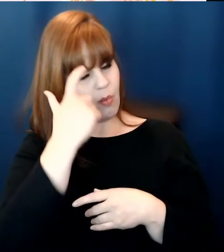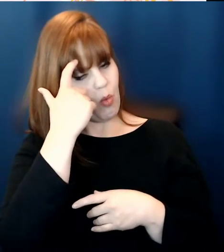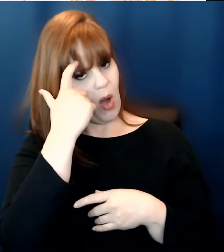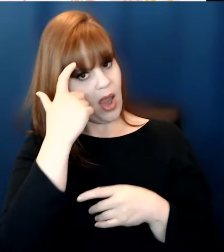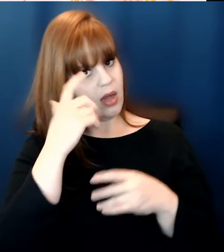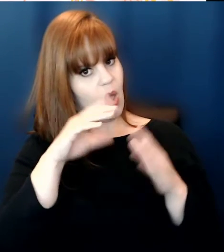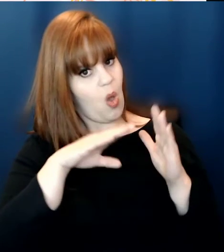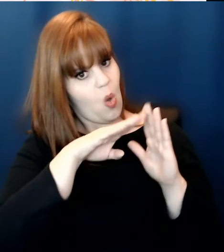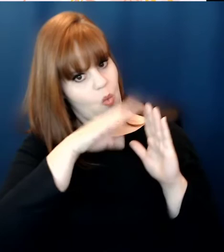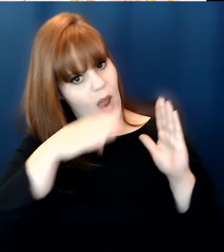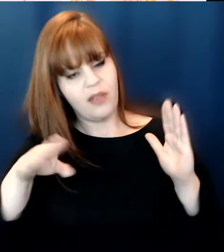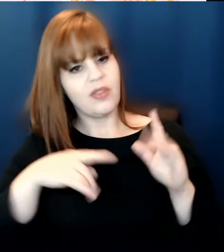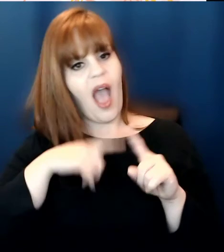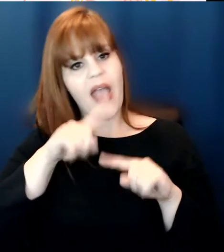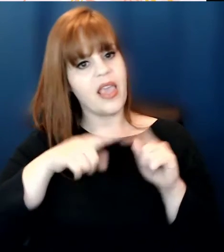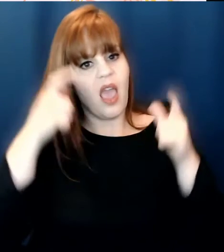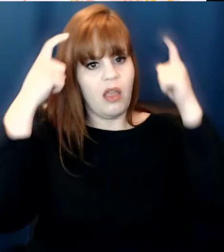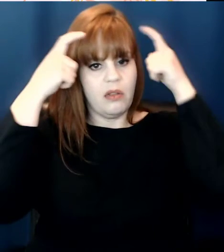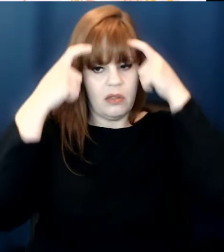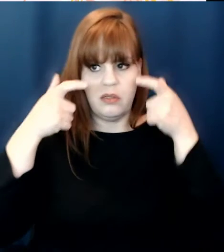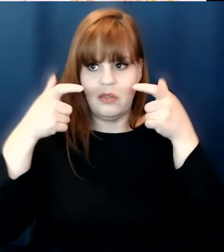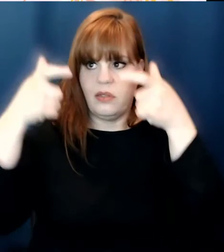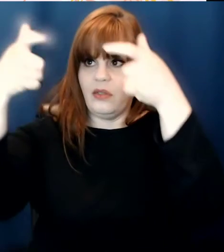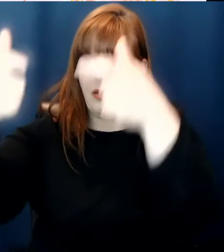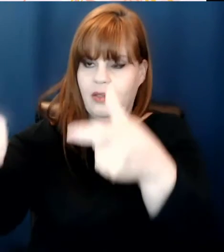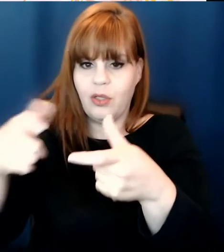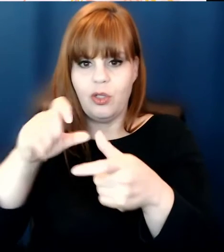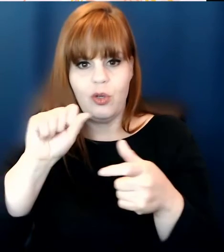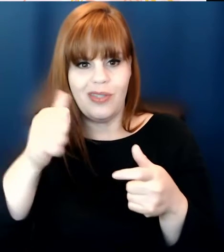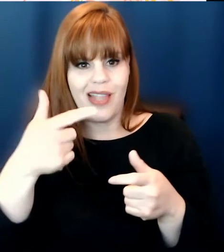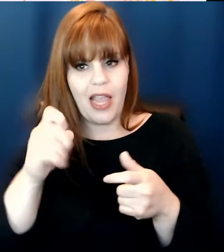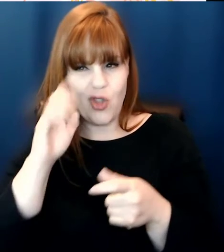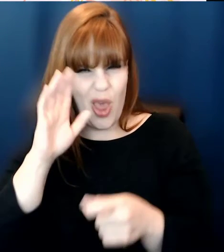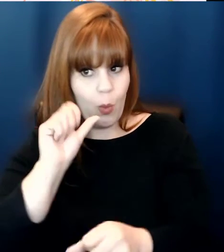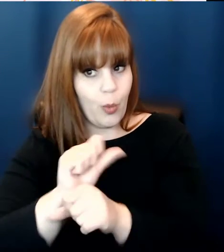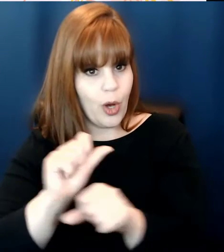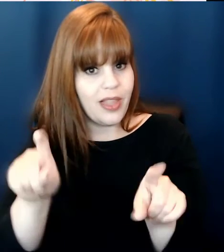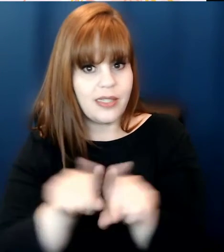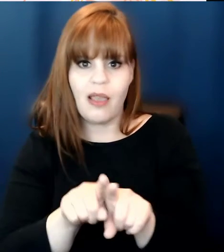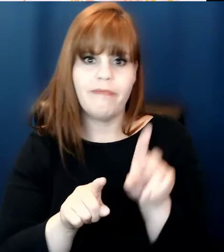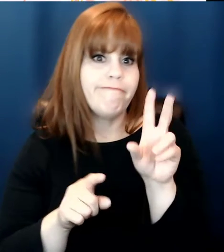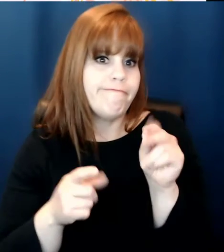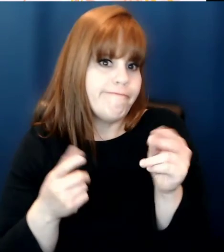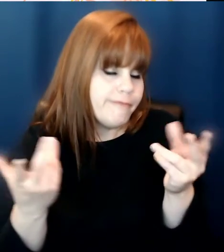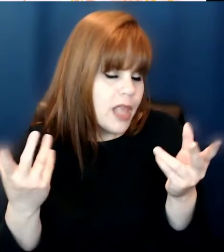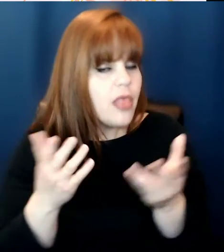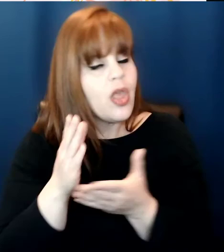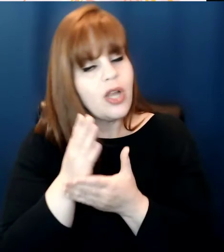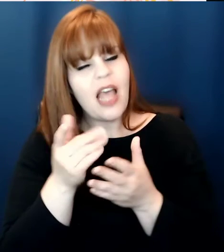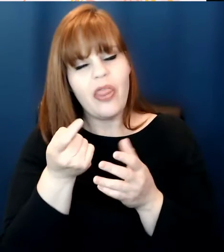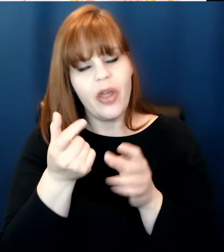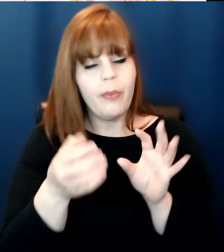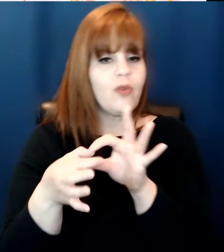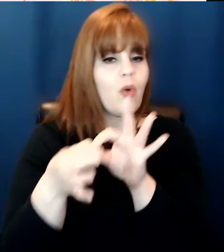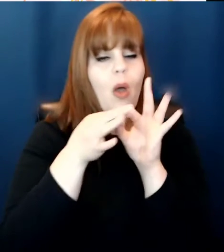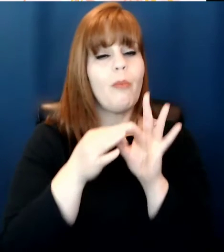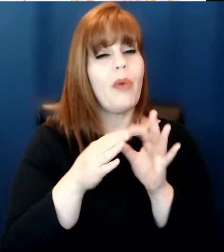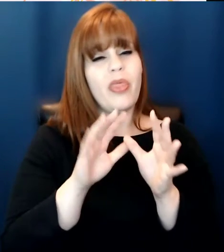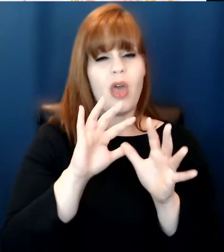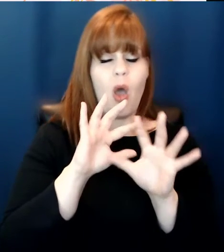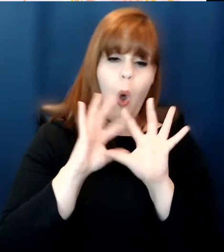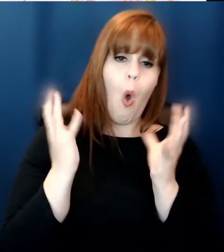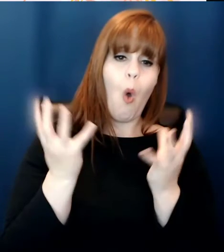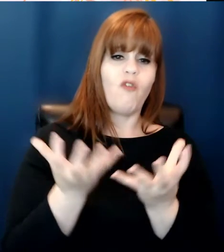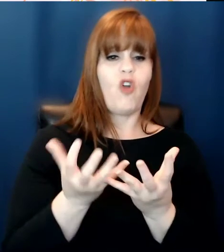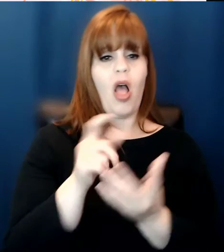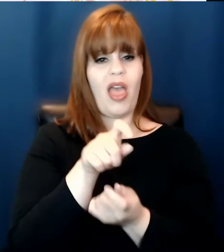the BCI on Sage and it'll work completely the same. There's some correlation, but the overall